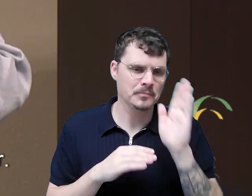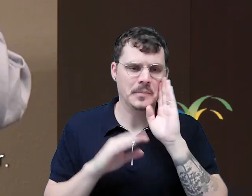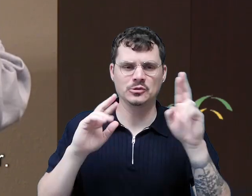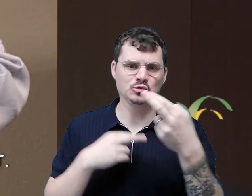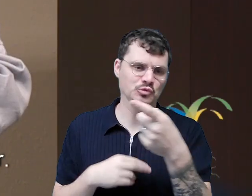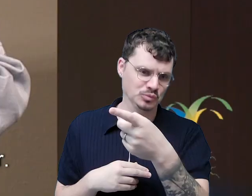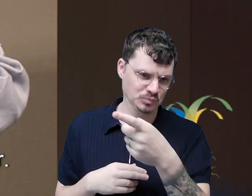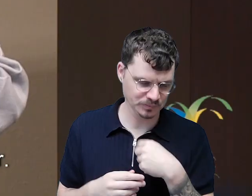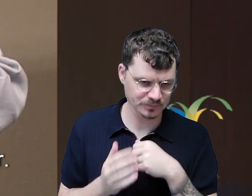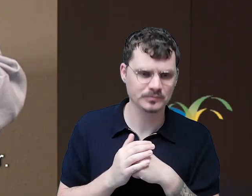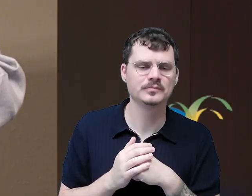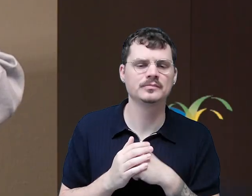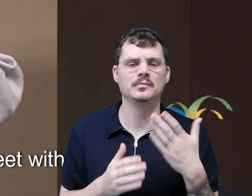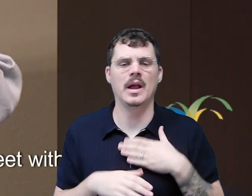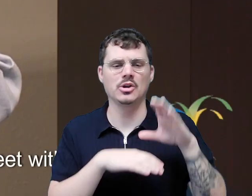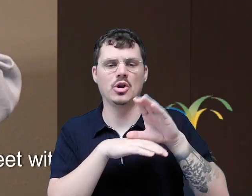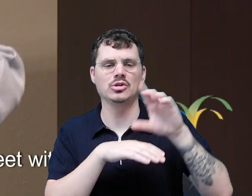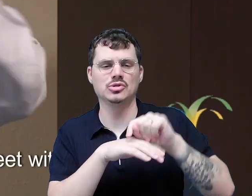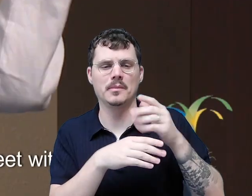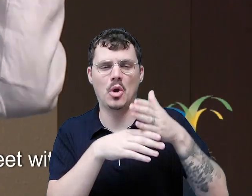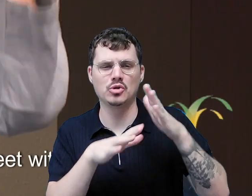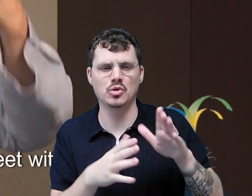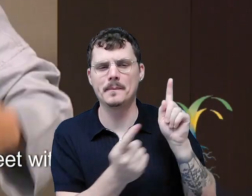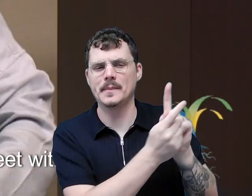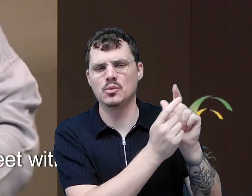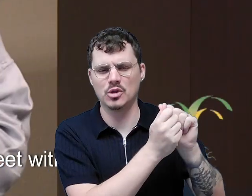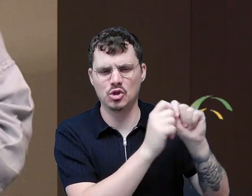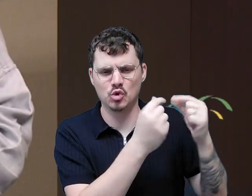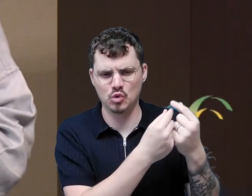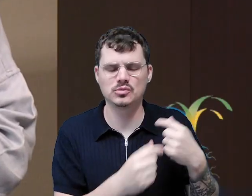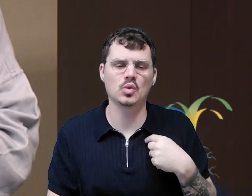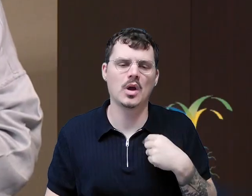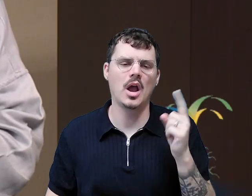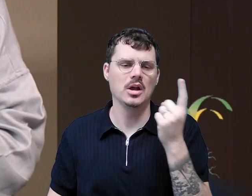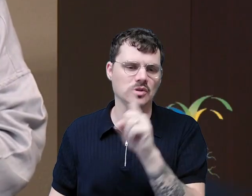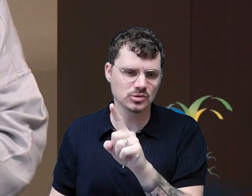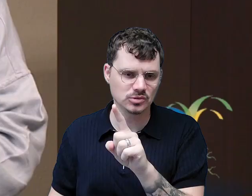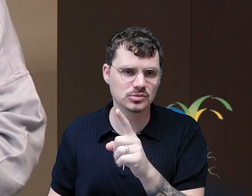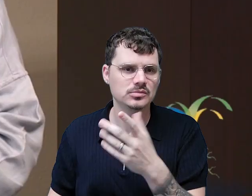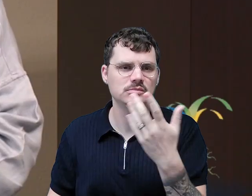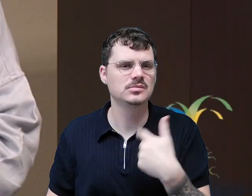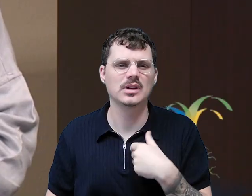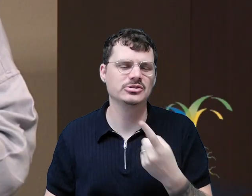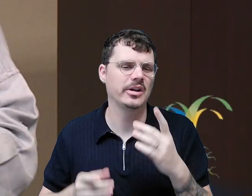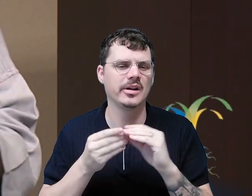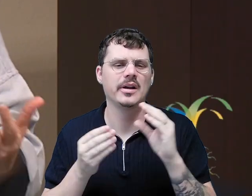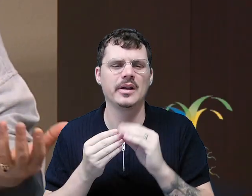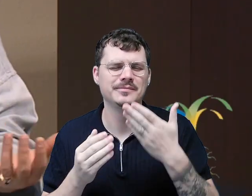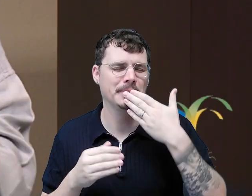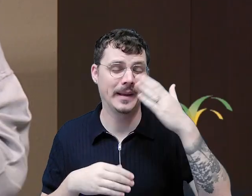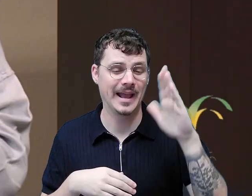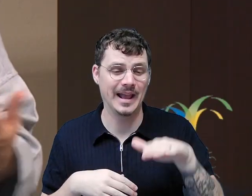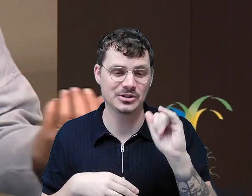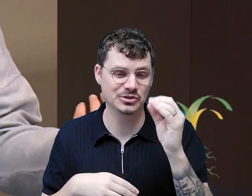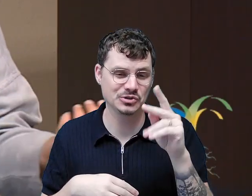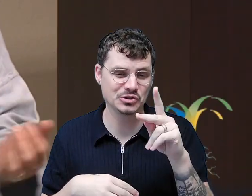I go up to the bedroom door. My consultation partner goes to meet with the rest of the group, and I start telling